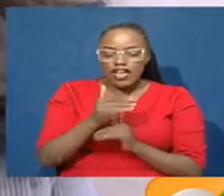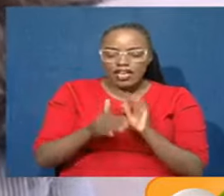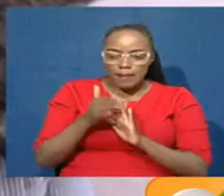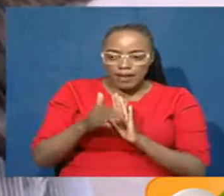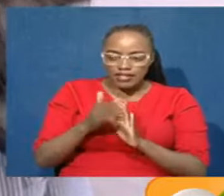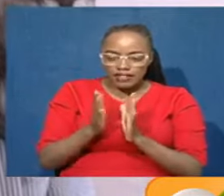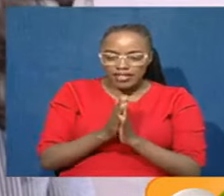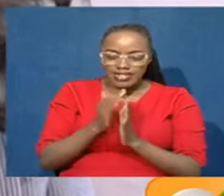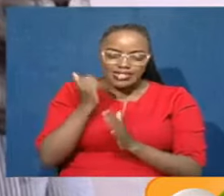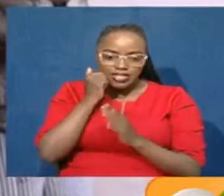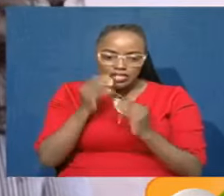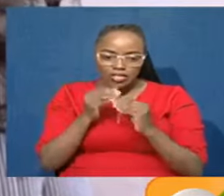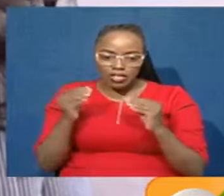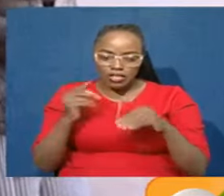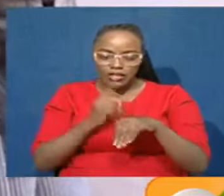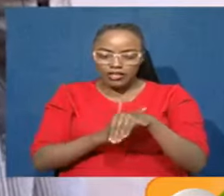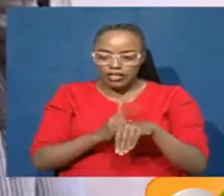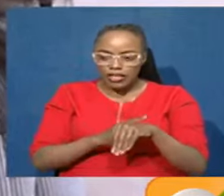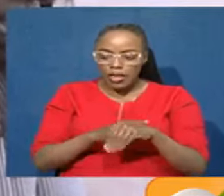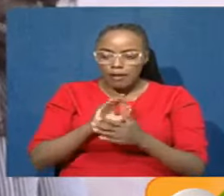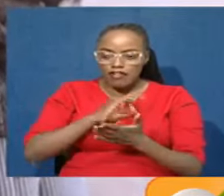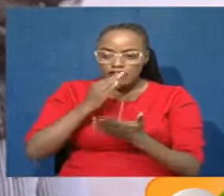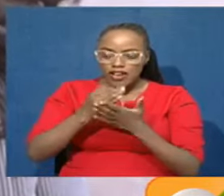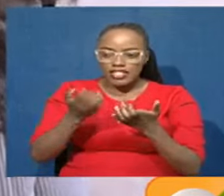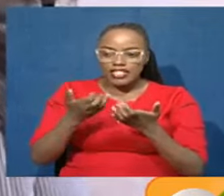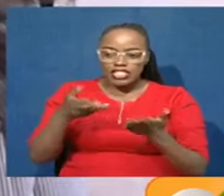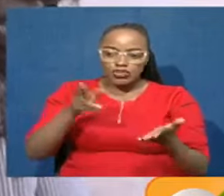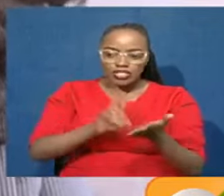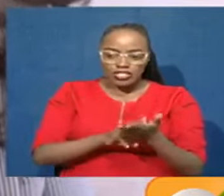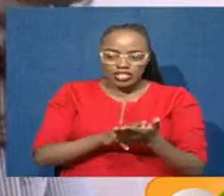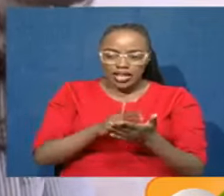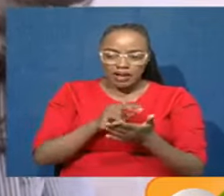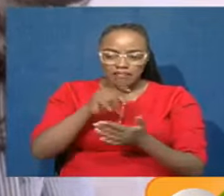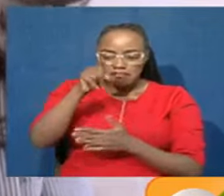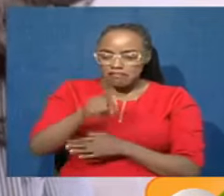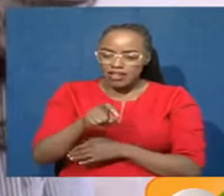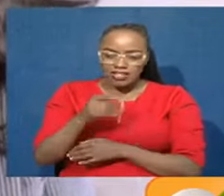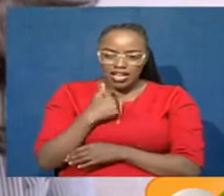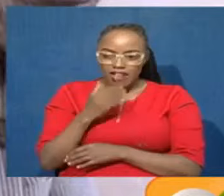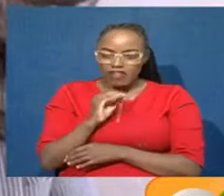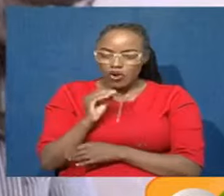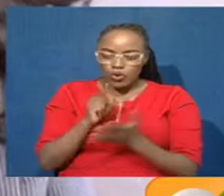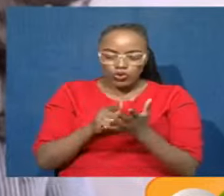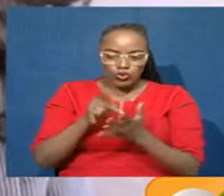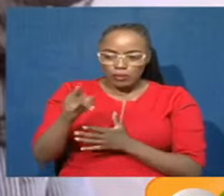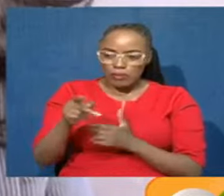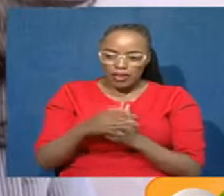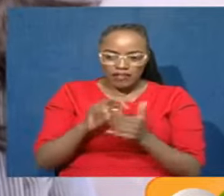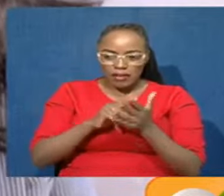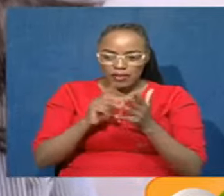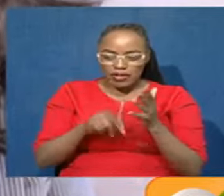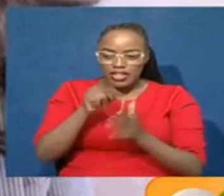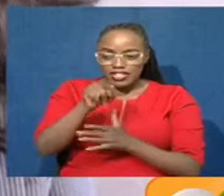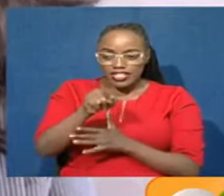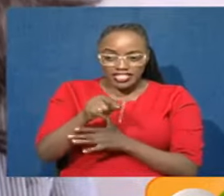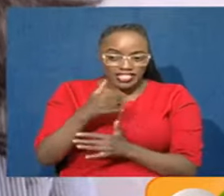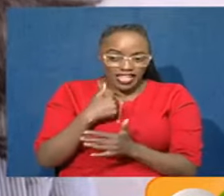Critical Illness Fund, that they only needed to be registered without necessarily being paid up. So it was